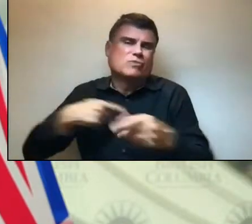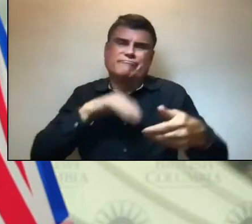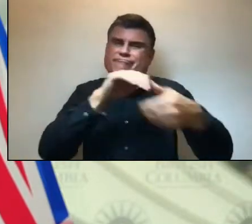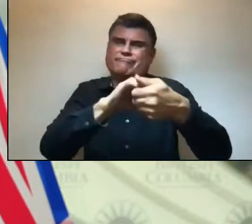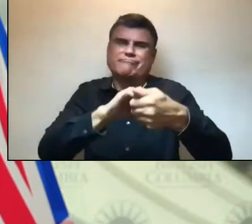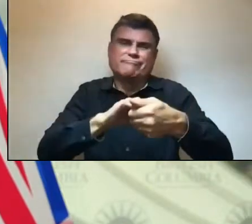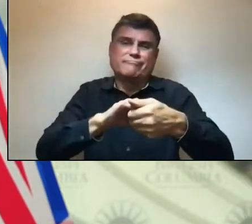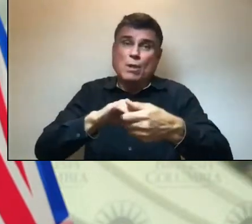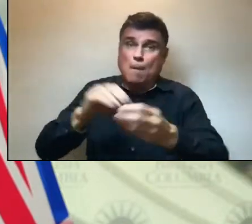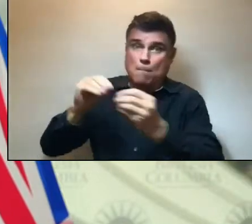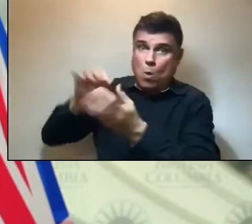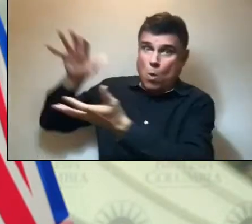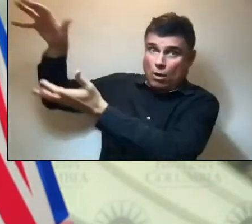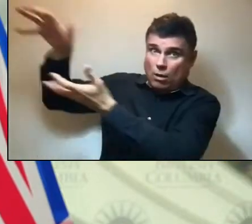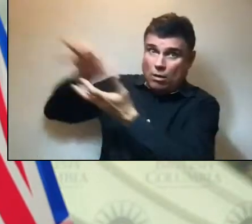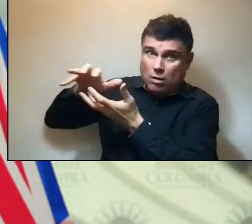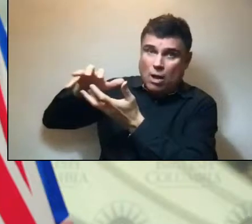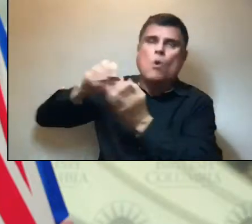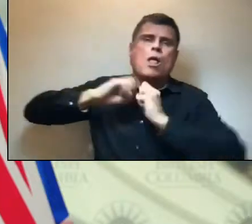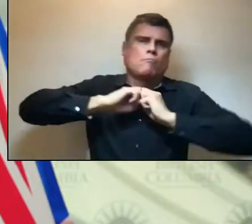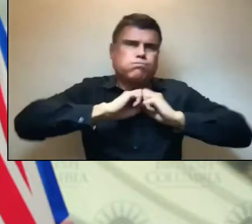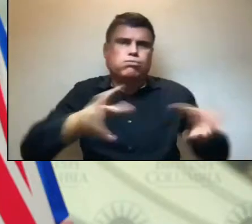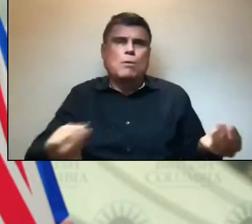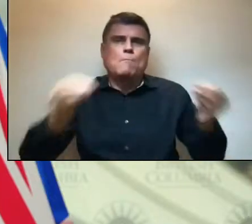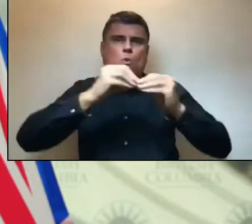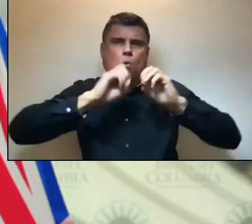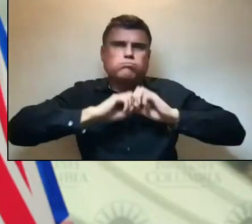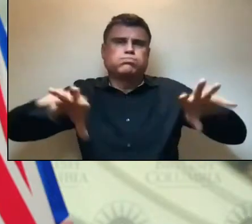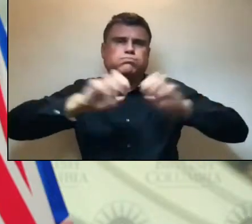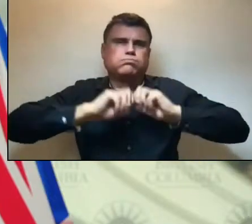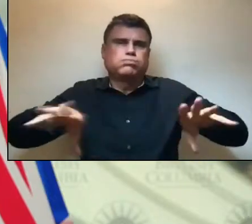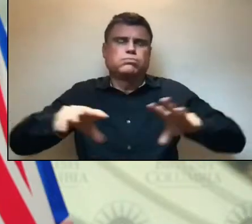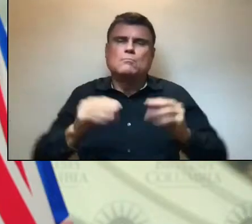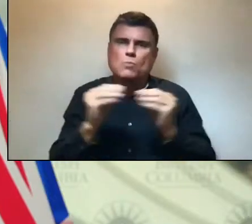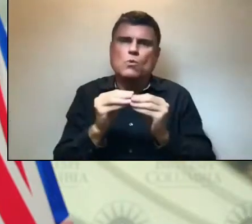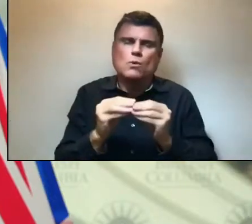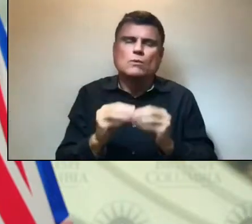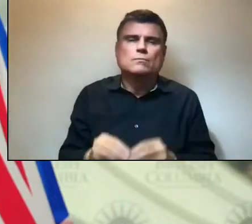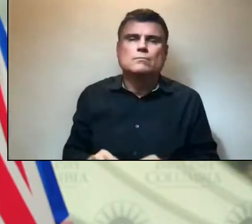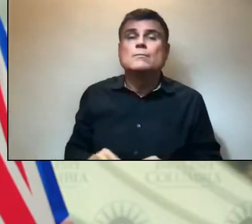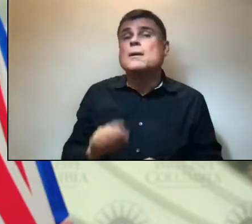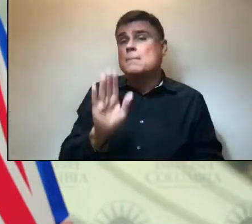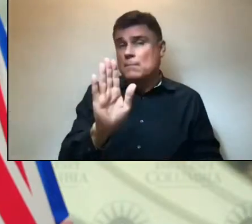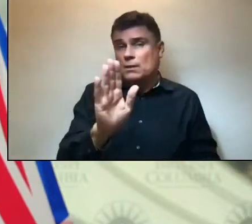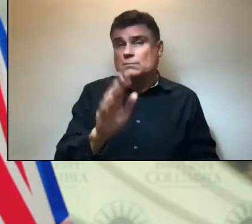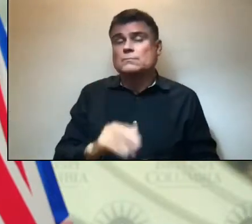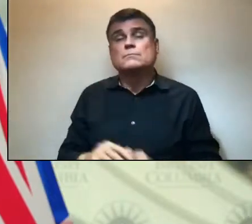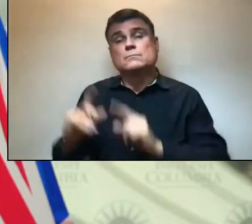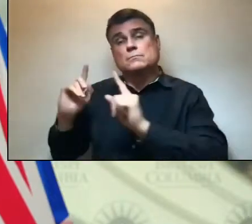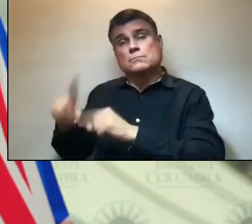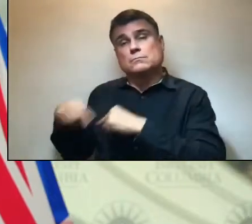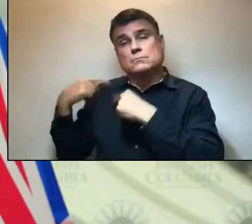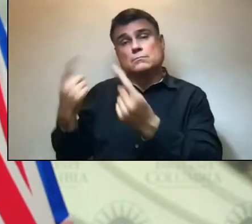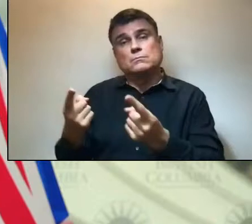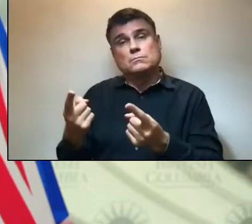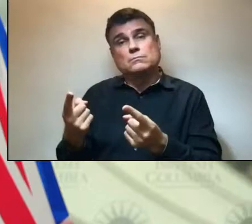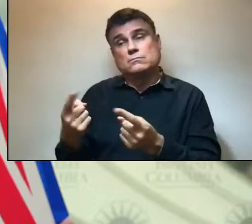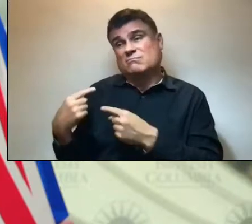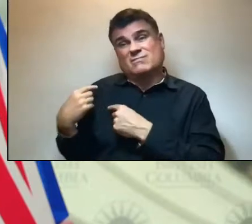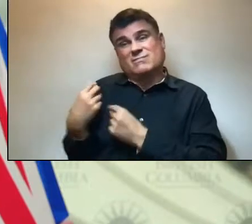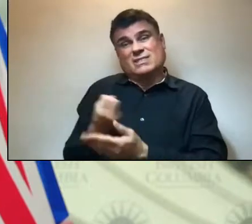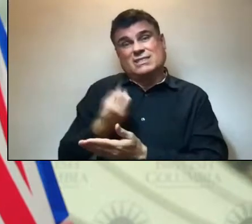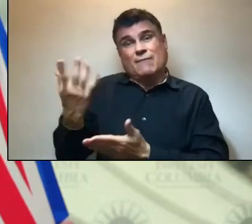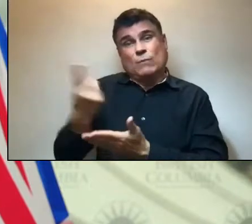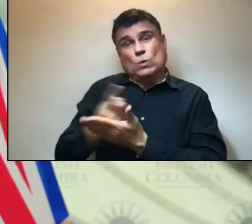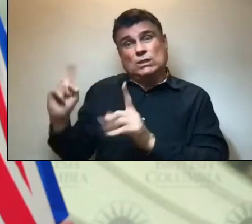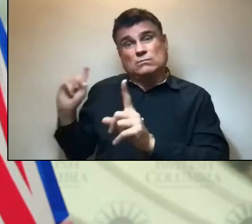programs. But we also want to note that we are doing now, and have been doing the last number of months, more gold standard